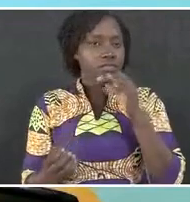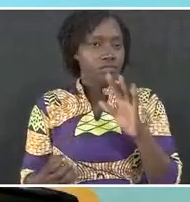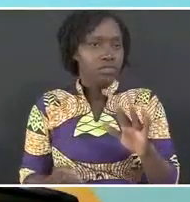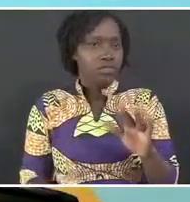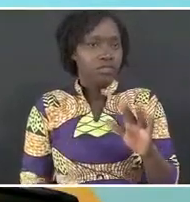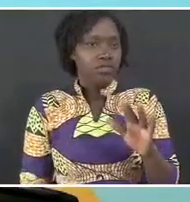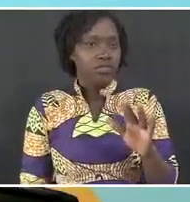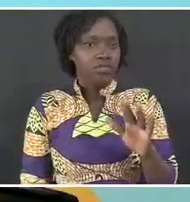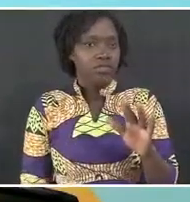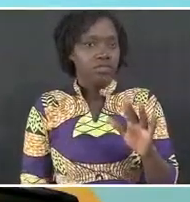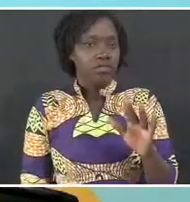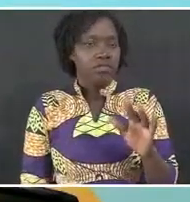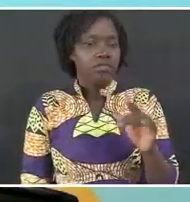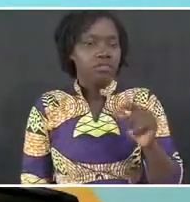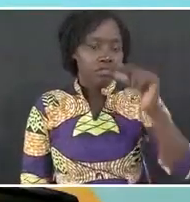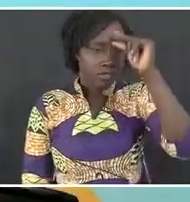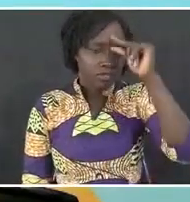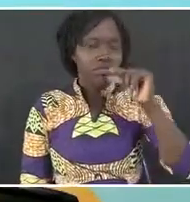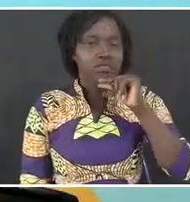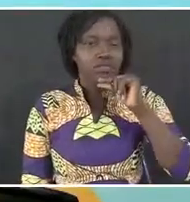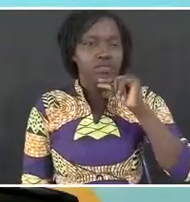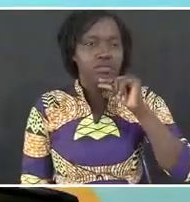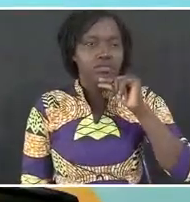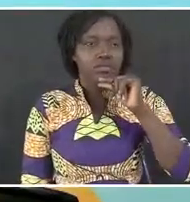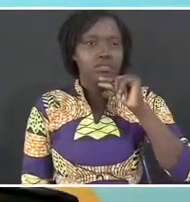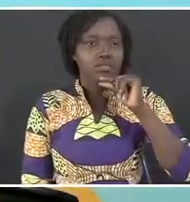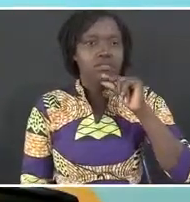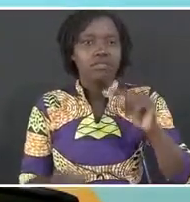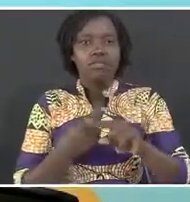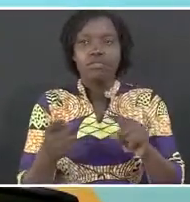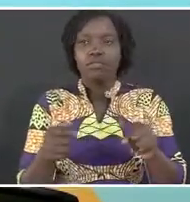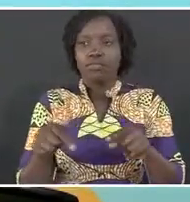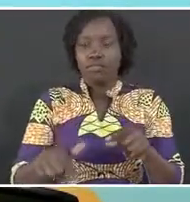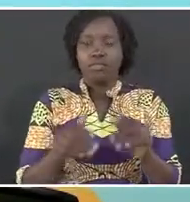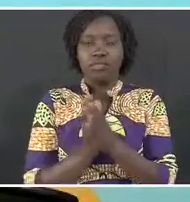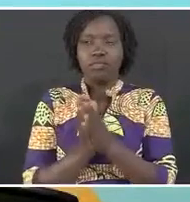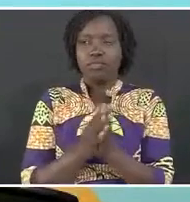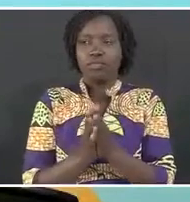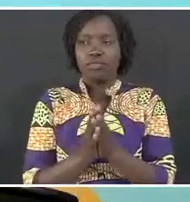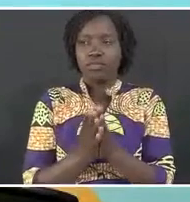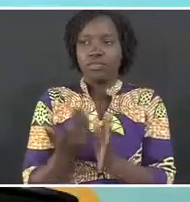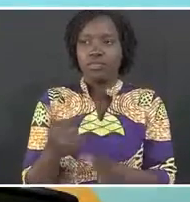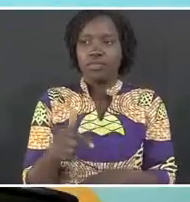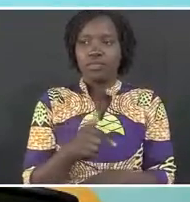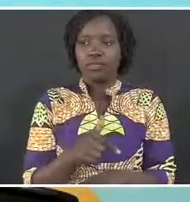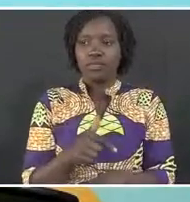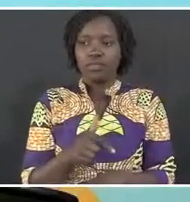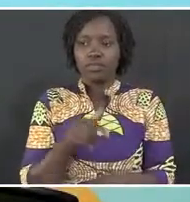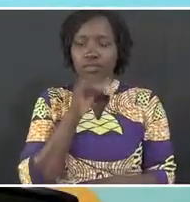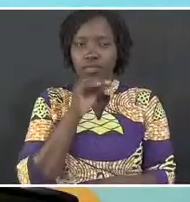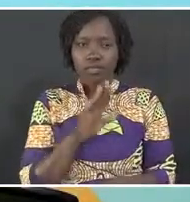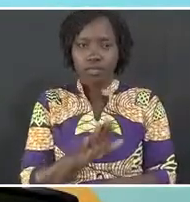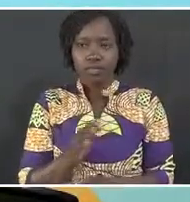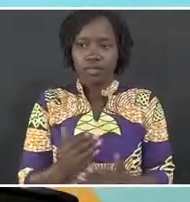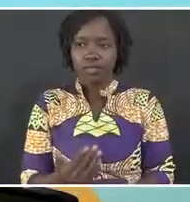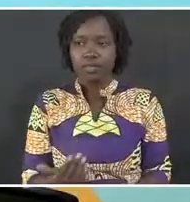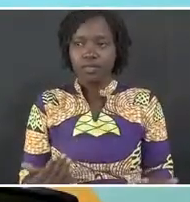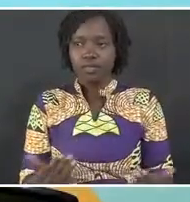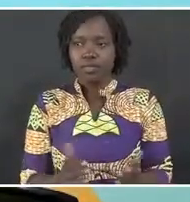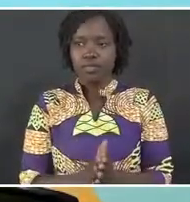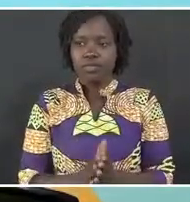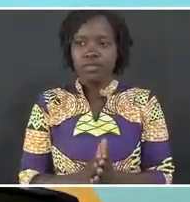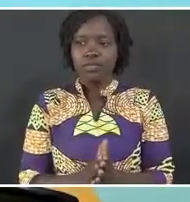son represented the Gentiles. But in this case, we are the sons, and